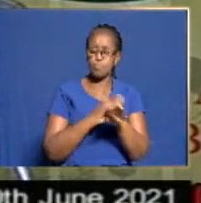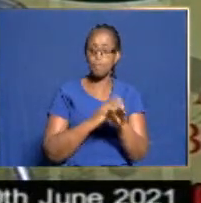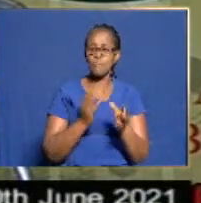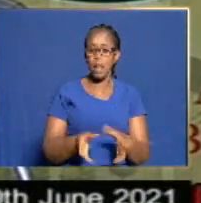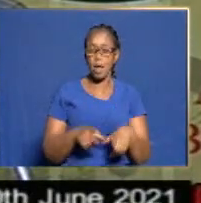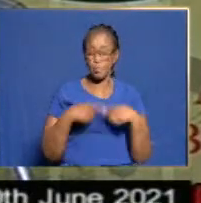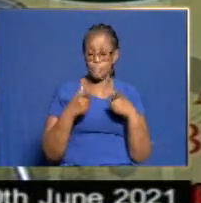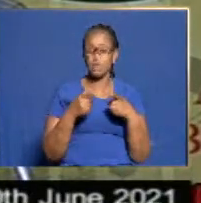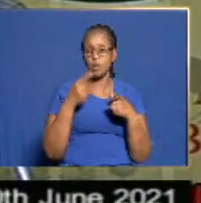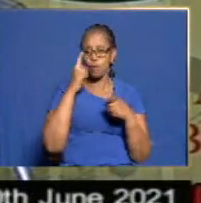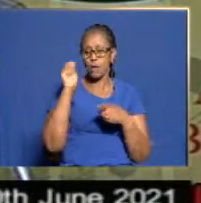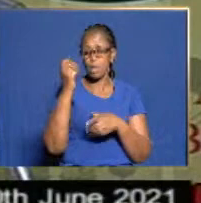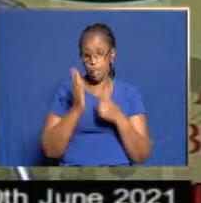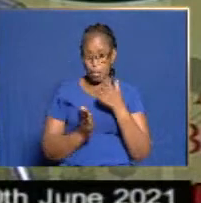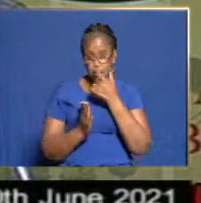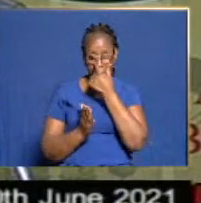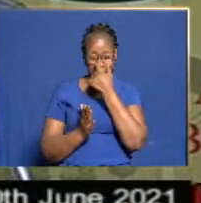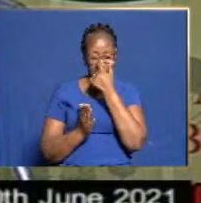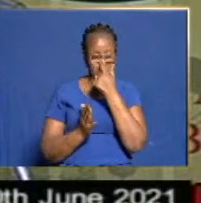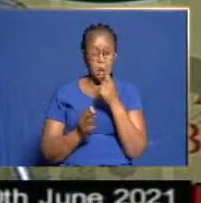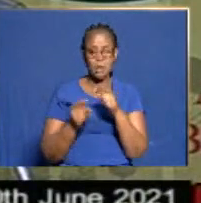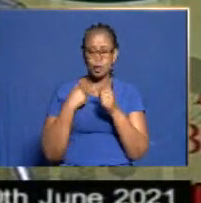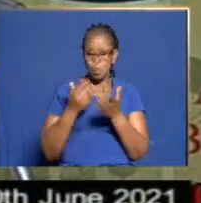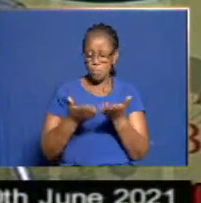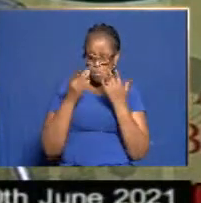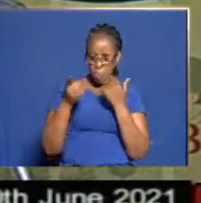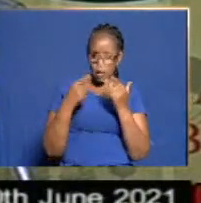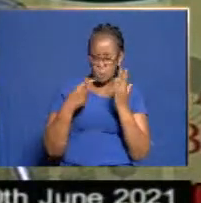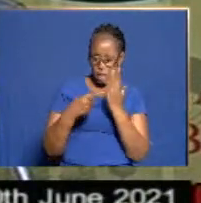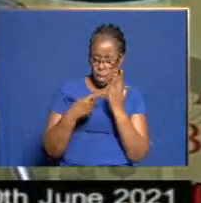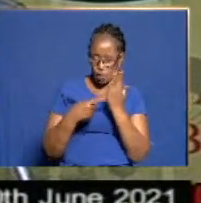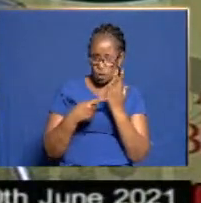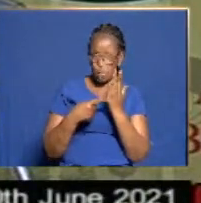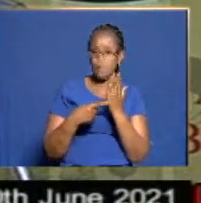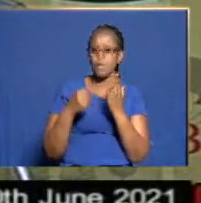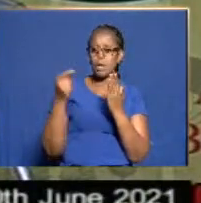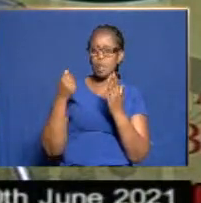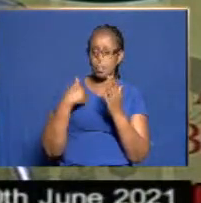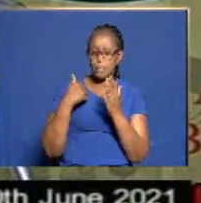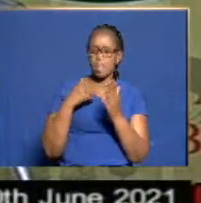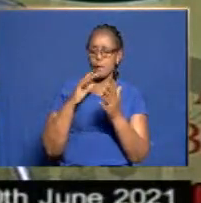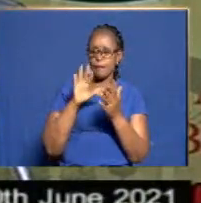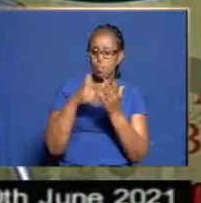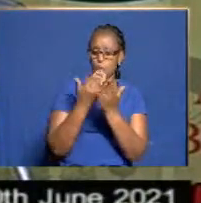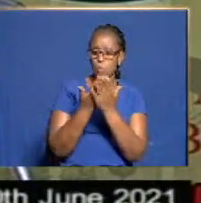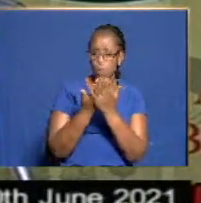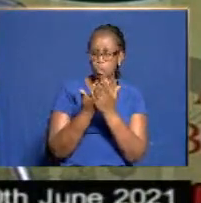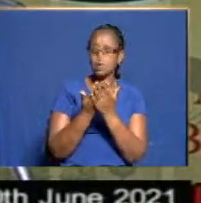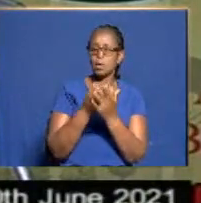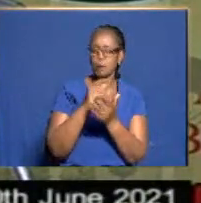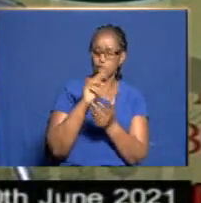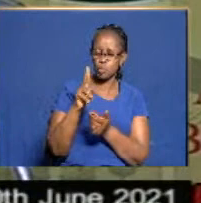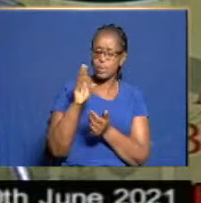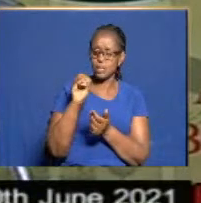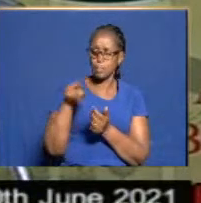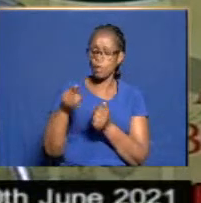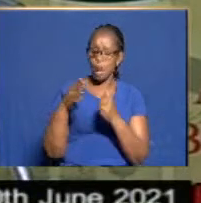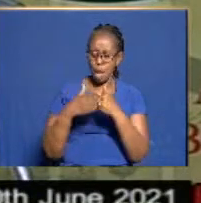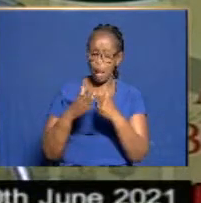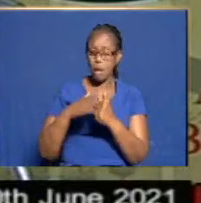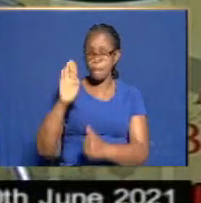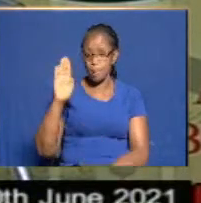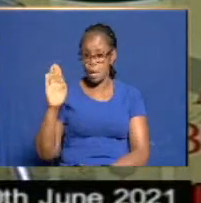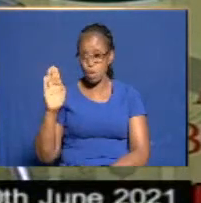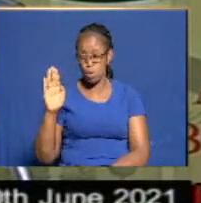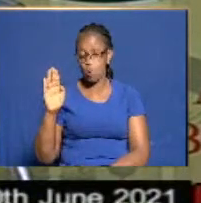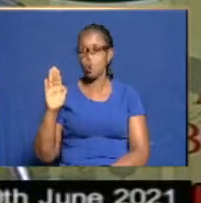lives and livelihood for Kenyans. To leverage on these technological gains, I have proposed an allocation of ₦20.9 billion to